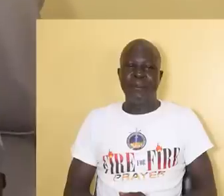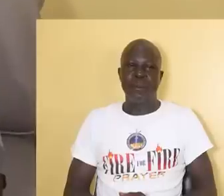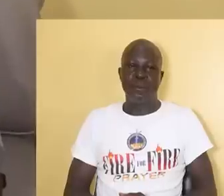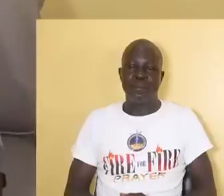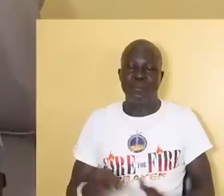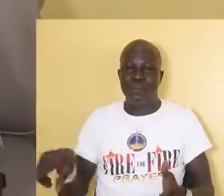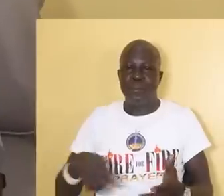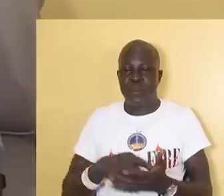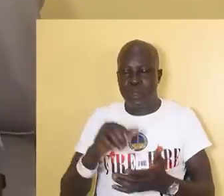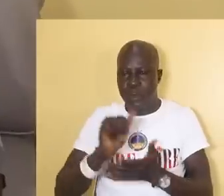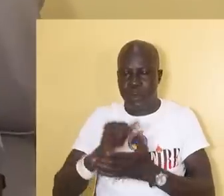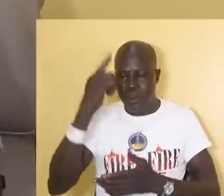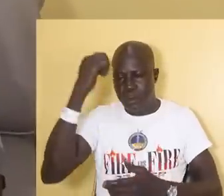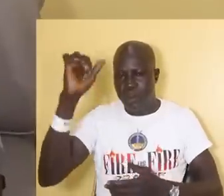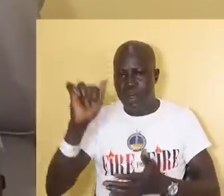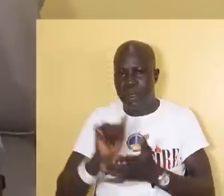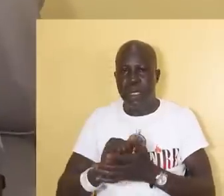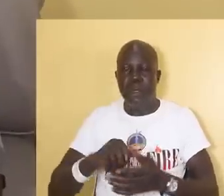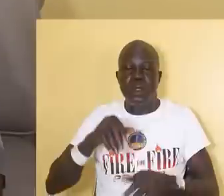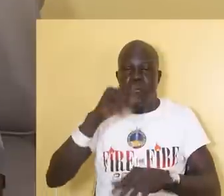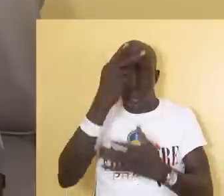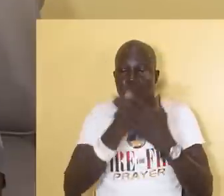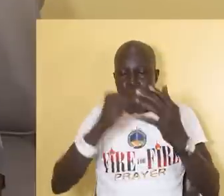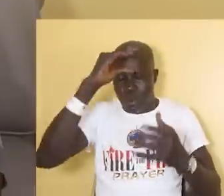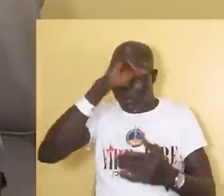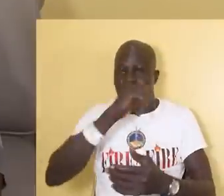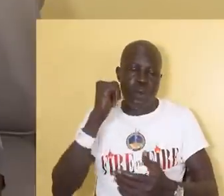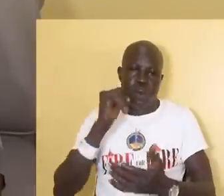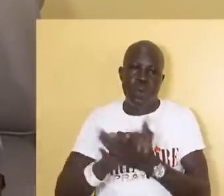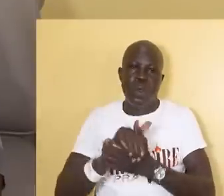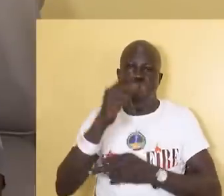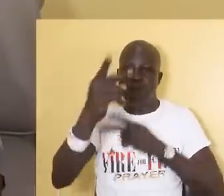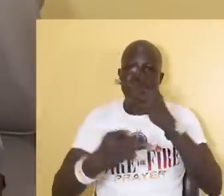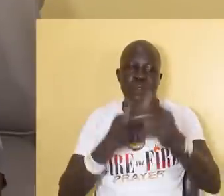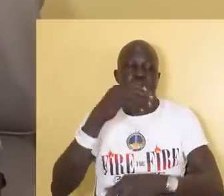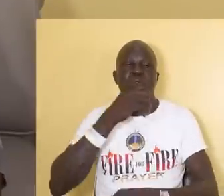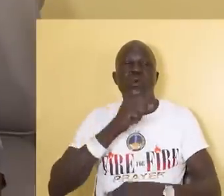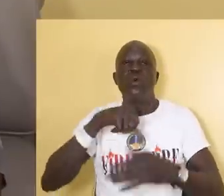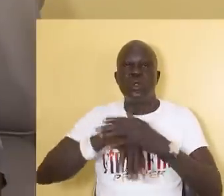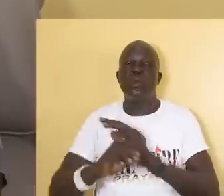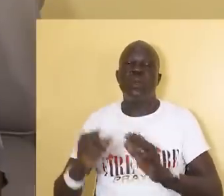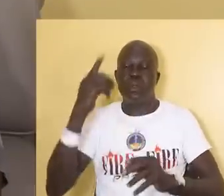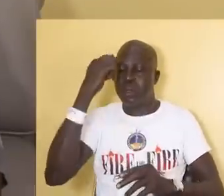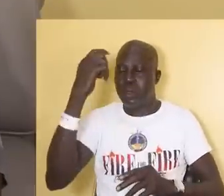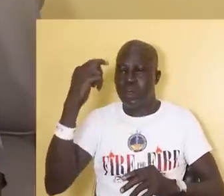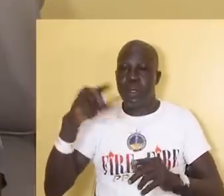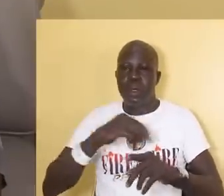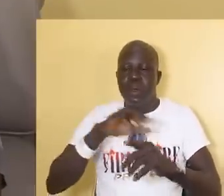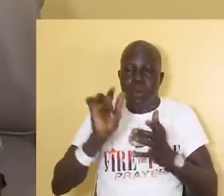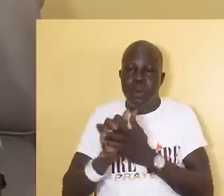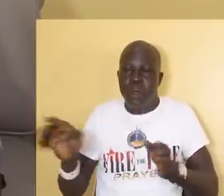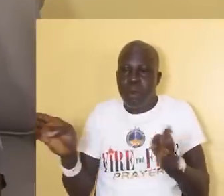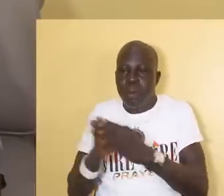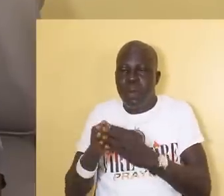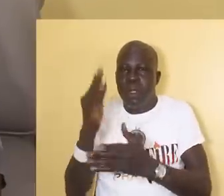This man dreamt that himself and his wife went to visit an aged woman in his dream and met sick